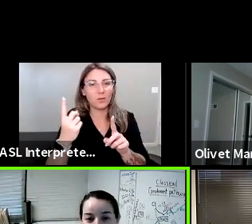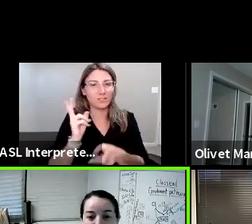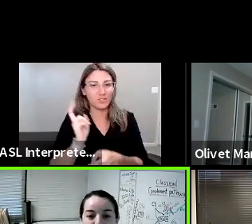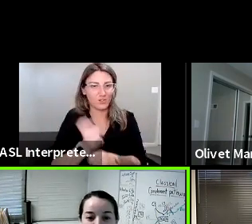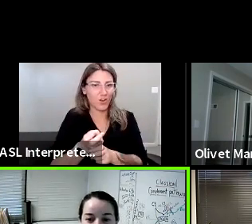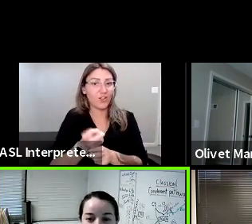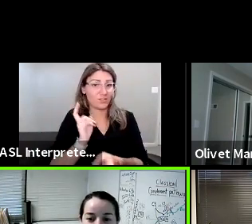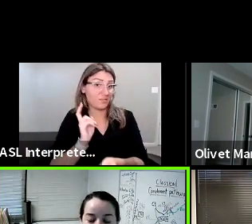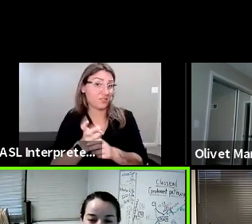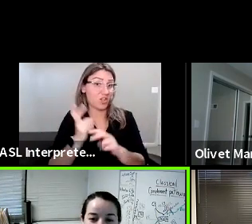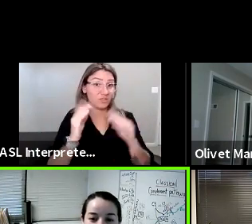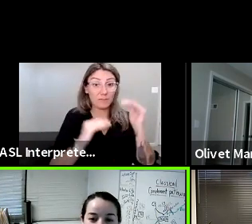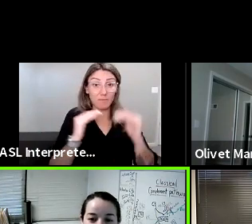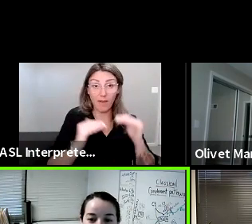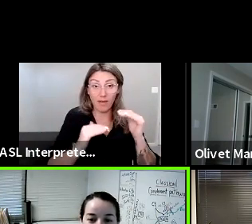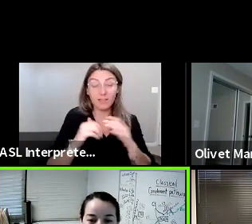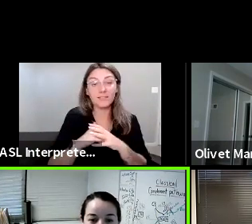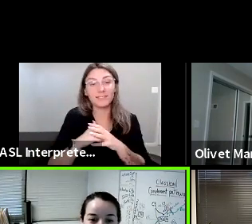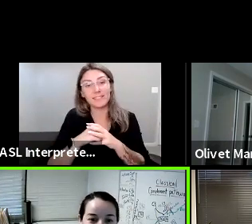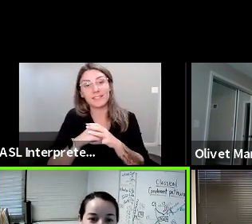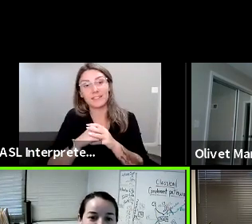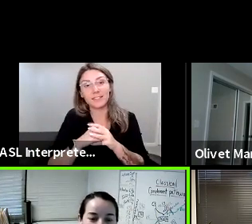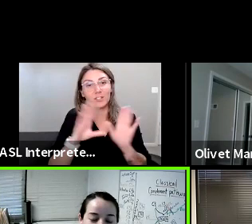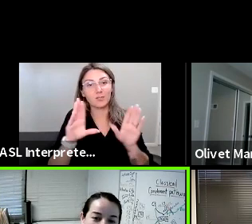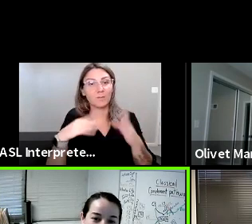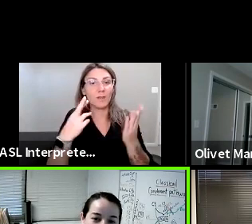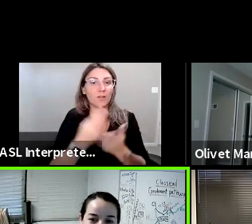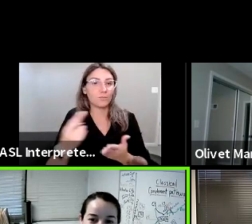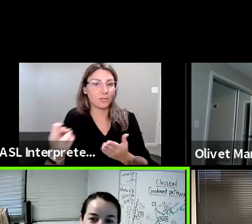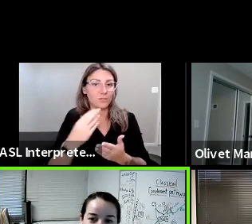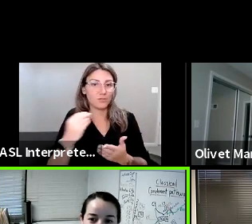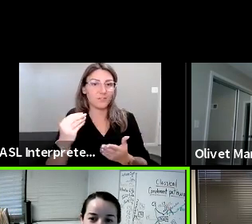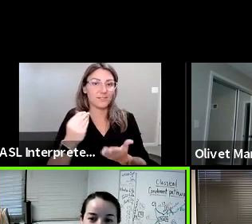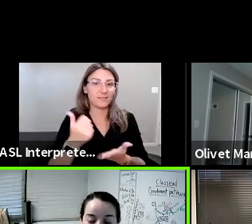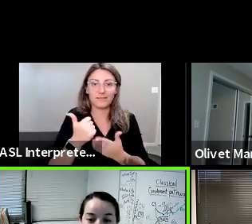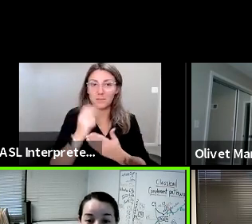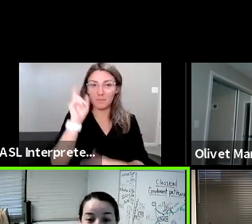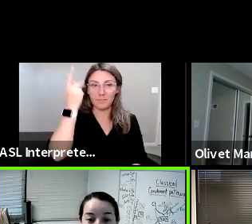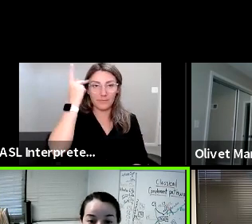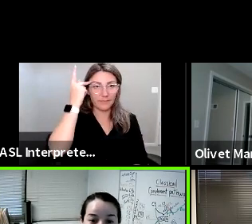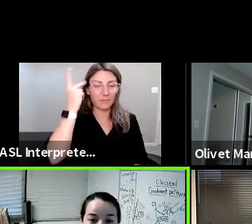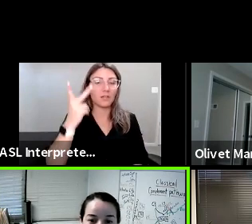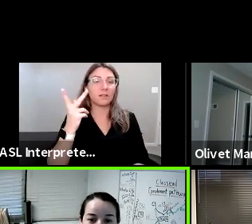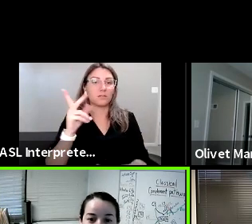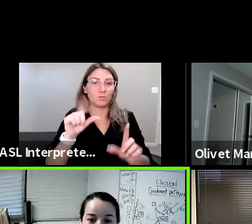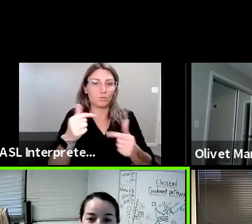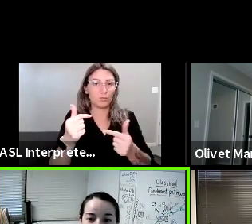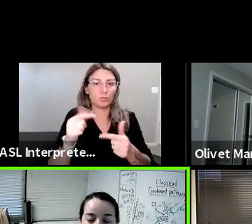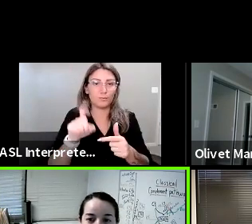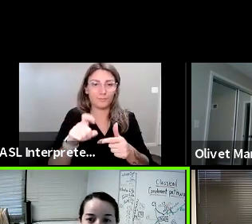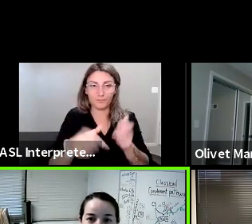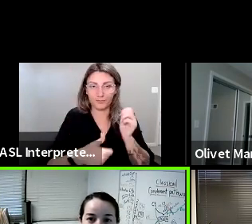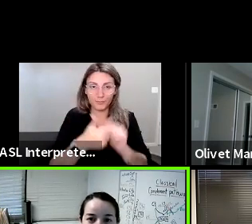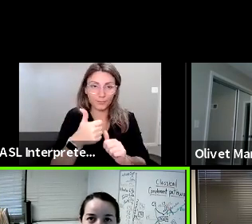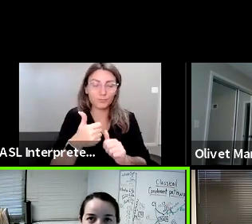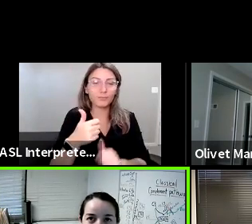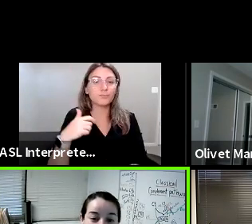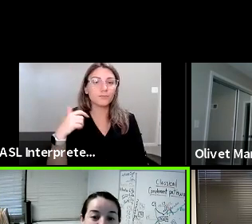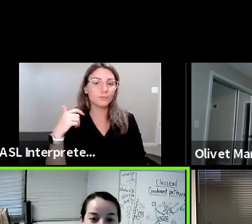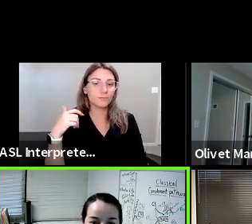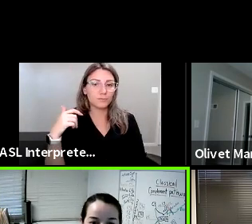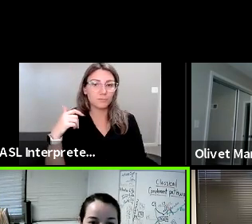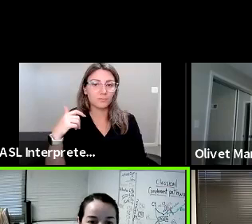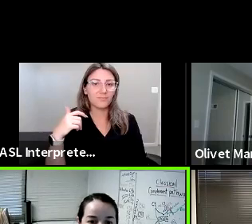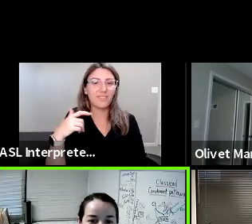It's hard to keep a balance to give resources and help politically the groups that needed the most, the ones that are